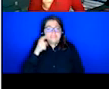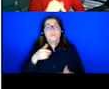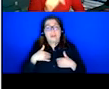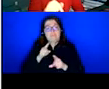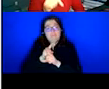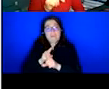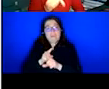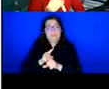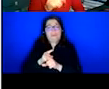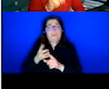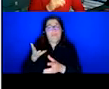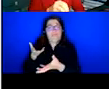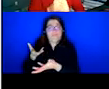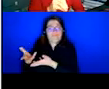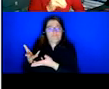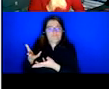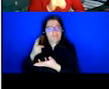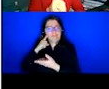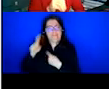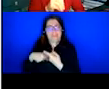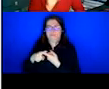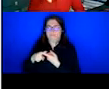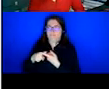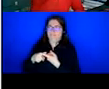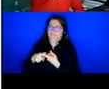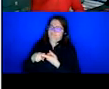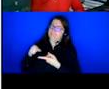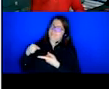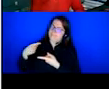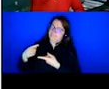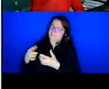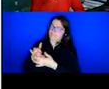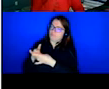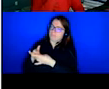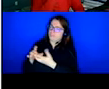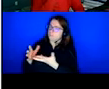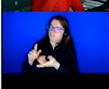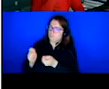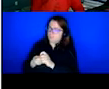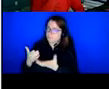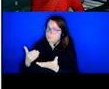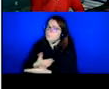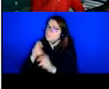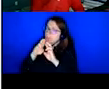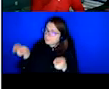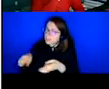how you can think about right now, what can we change in this mentor relationship as well? Is it a new resume? Is it